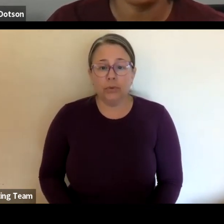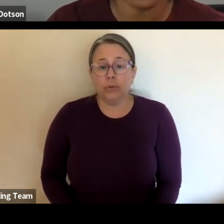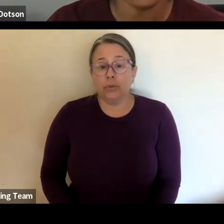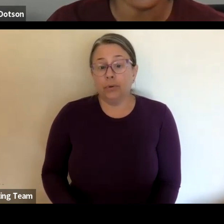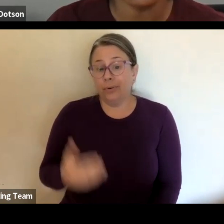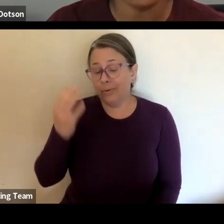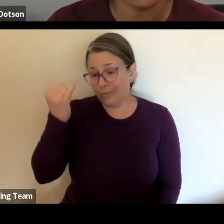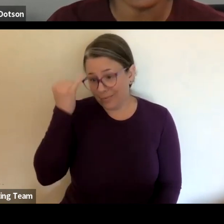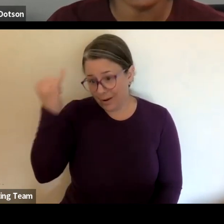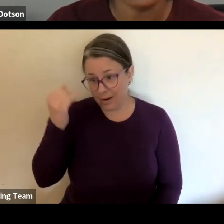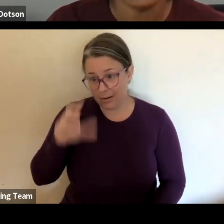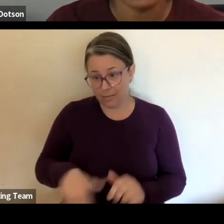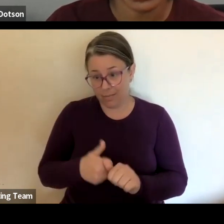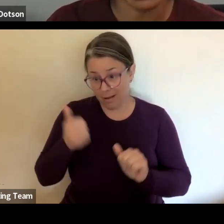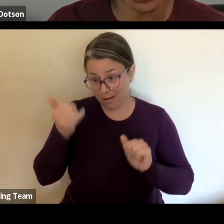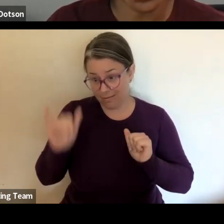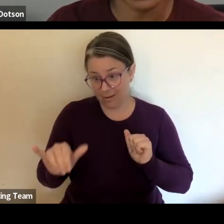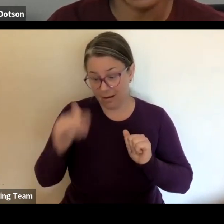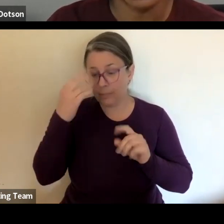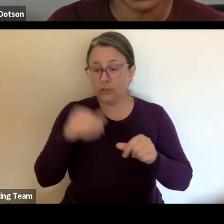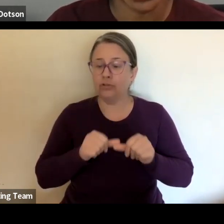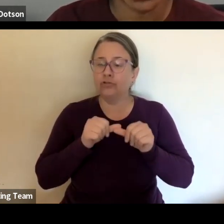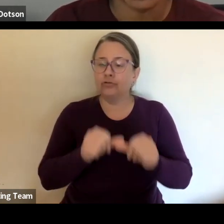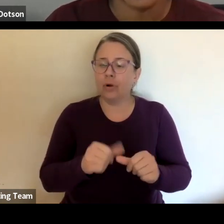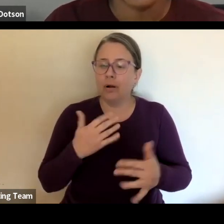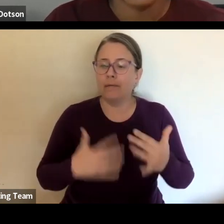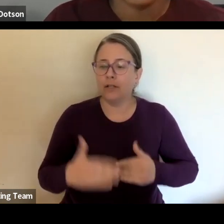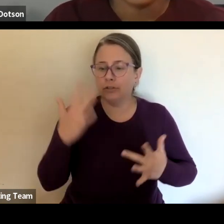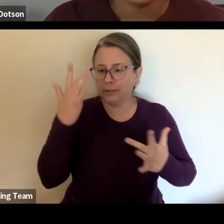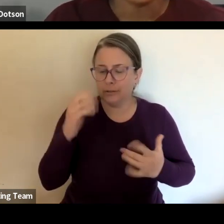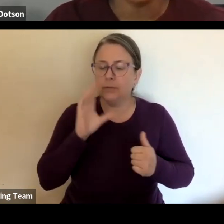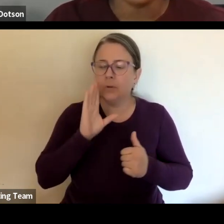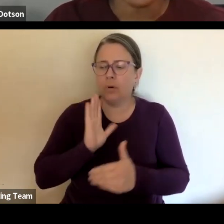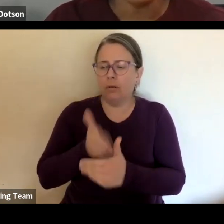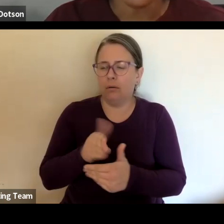those frontal limbic or frontal subcortical networks.